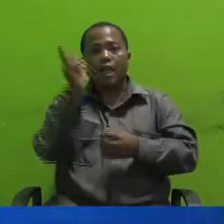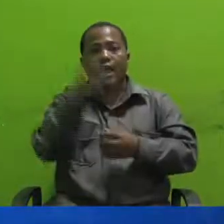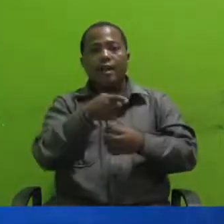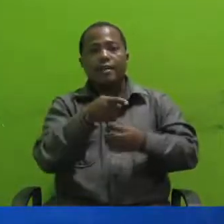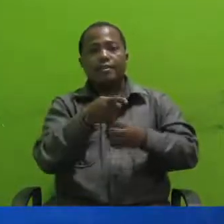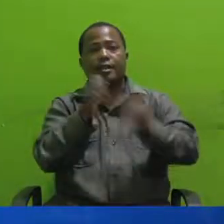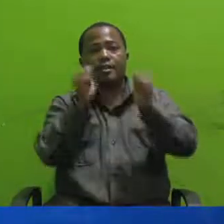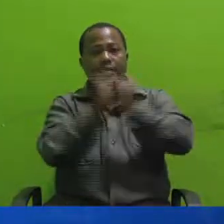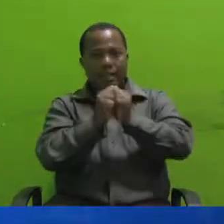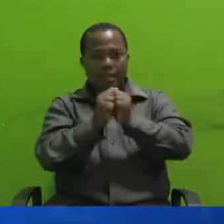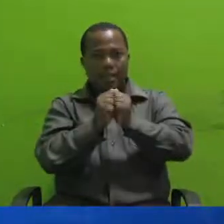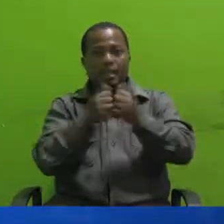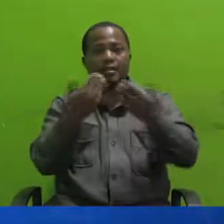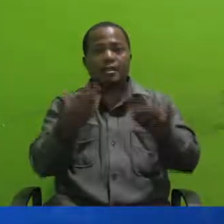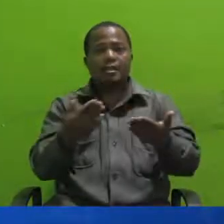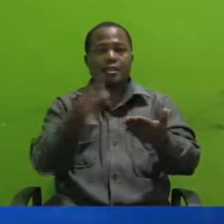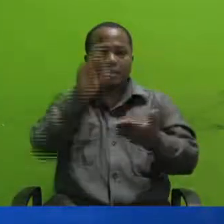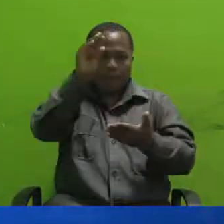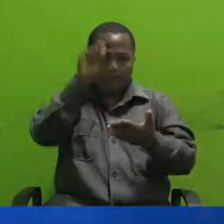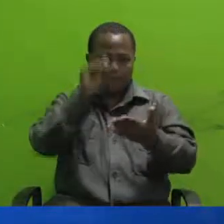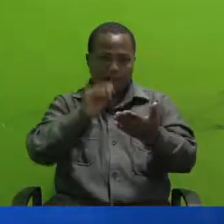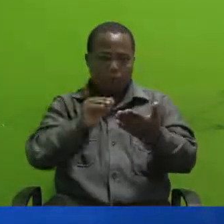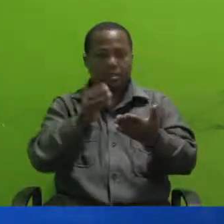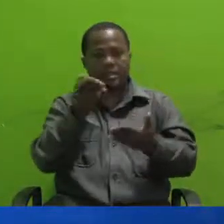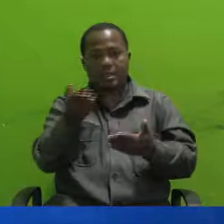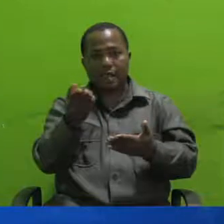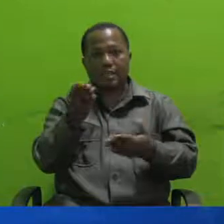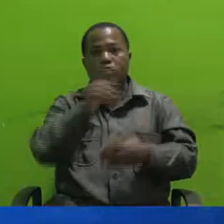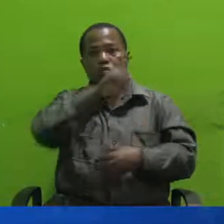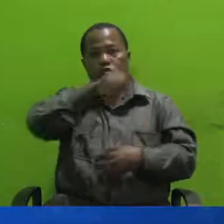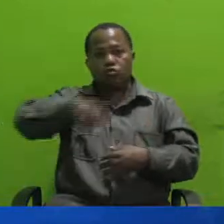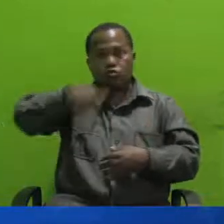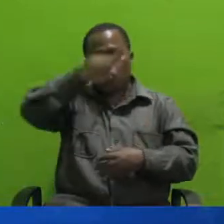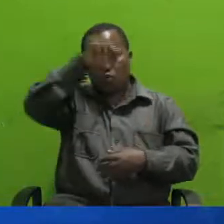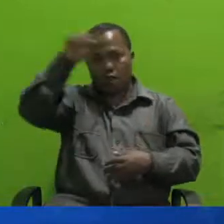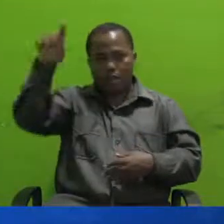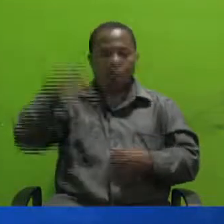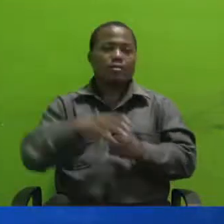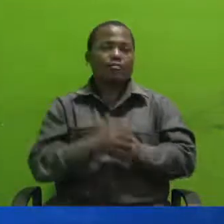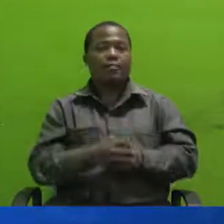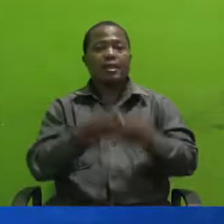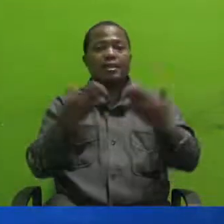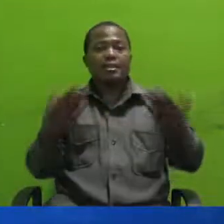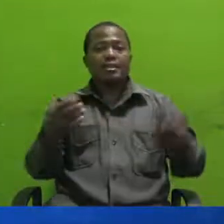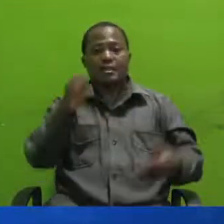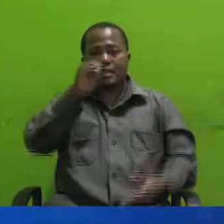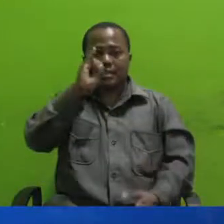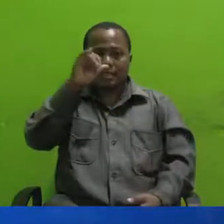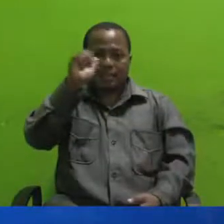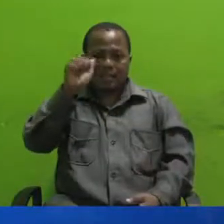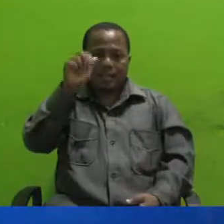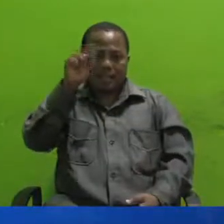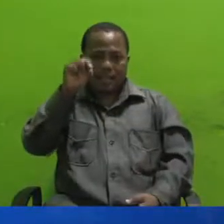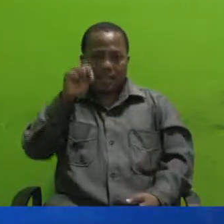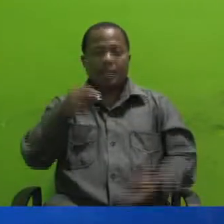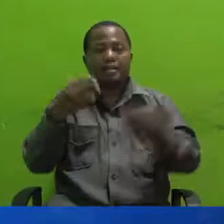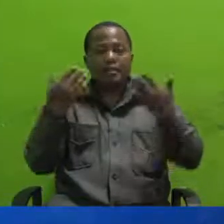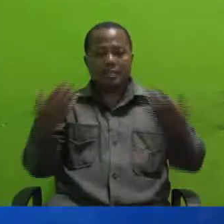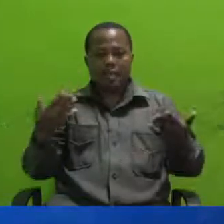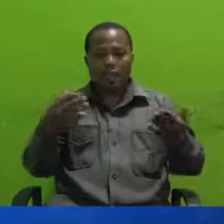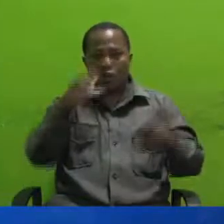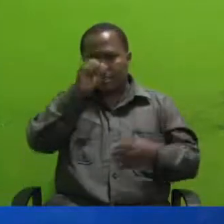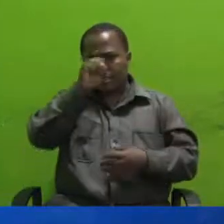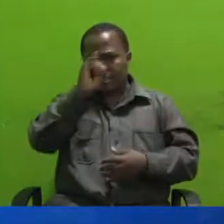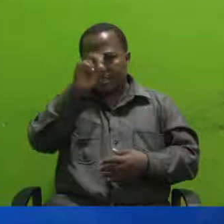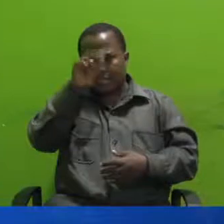Now we have to square it, so as we can put it in the square root. So sine A here, yes, so